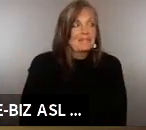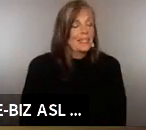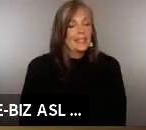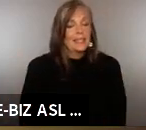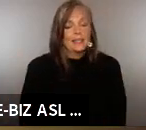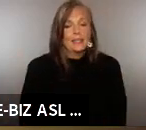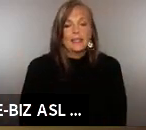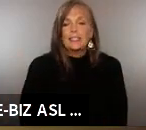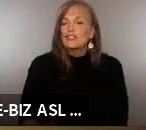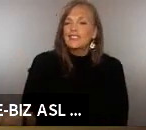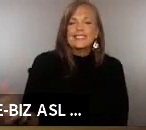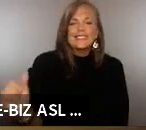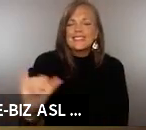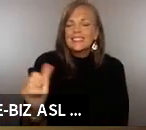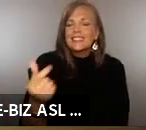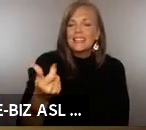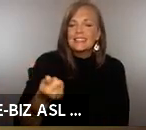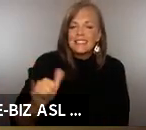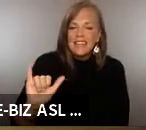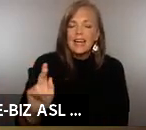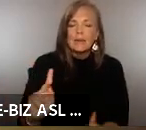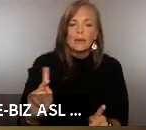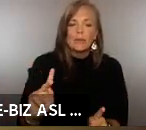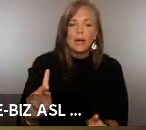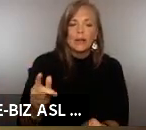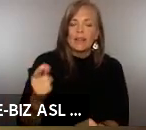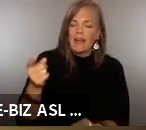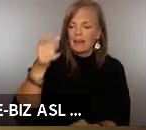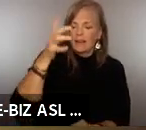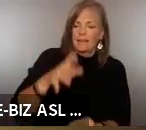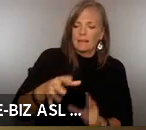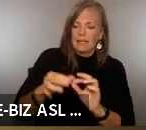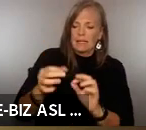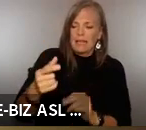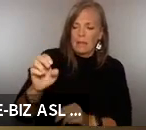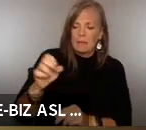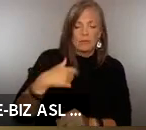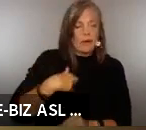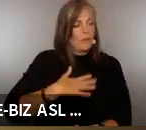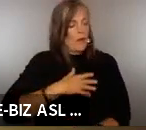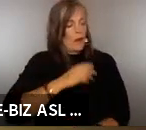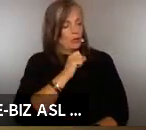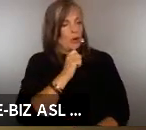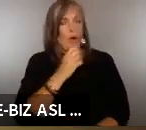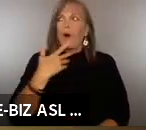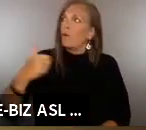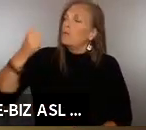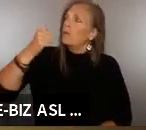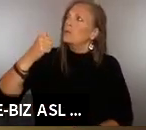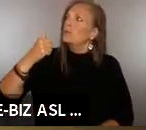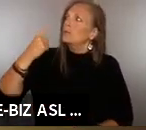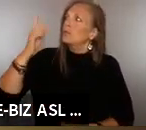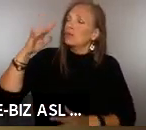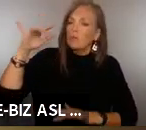just like gay people, gay novelist who older, and he was saying the problem with my generation is our older generation was wiped